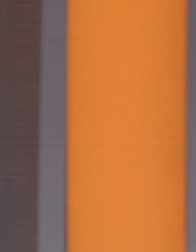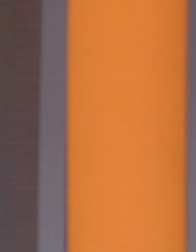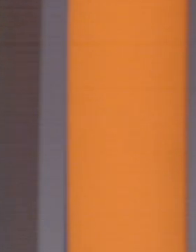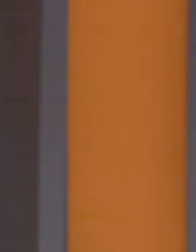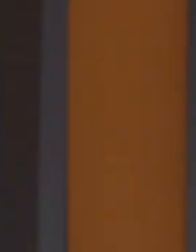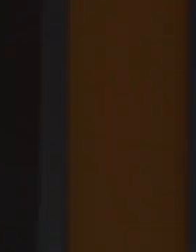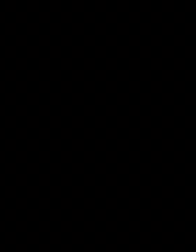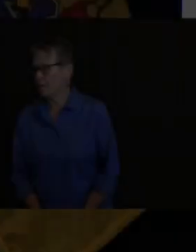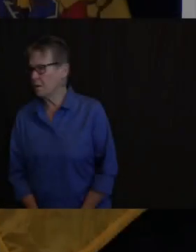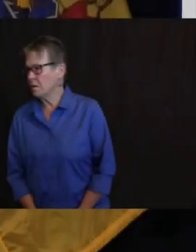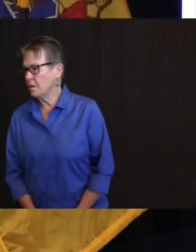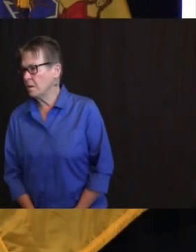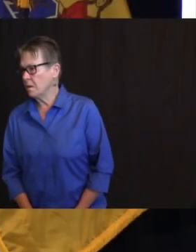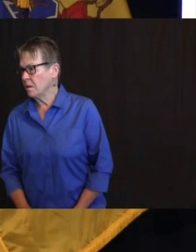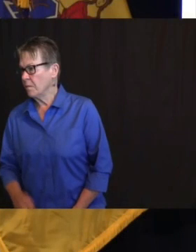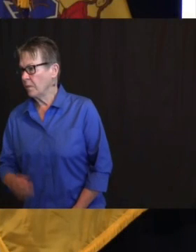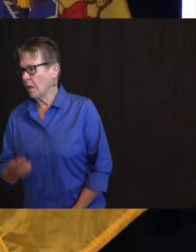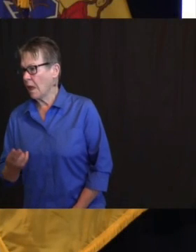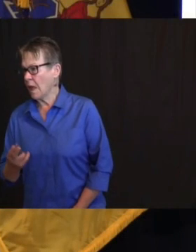that now.